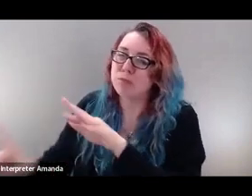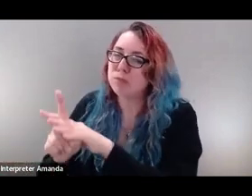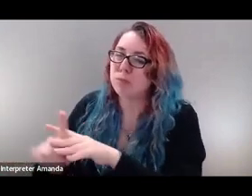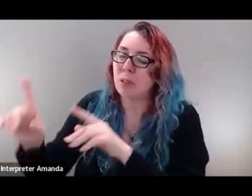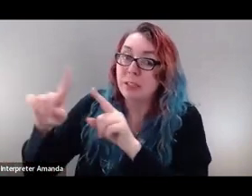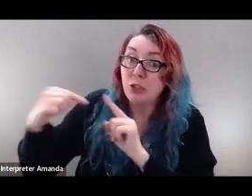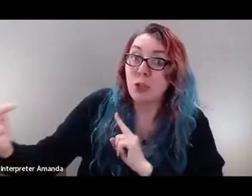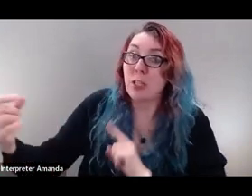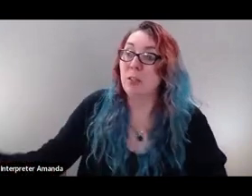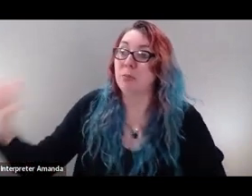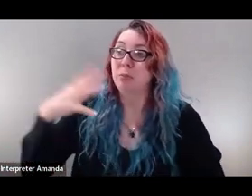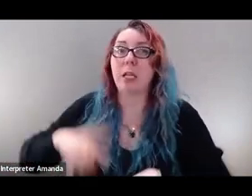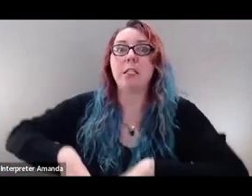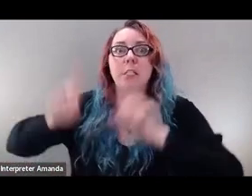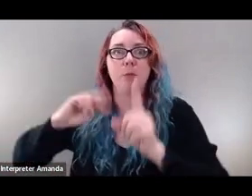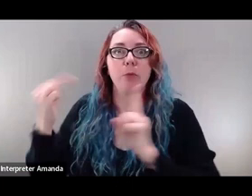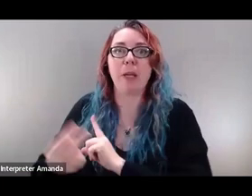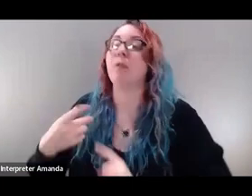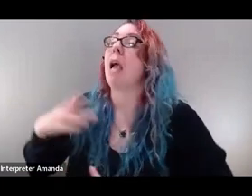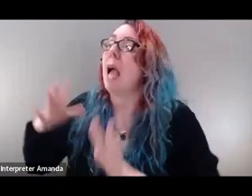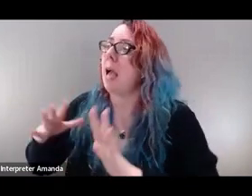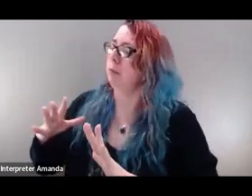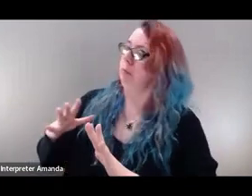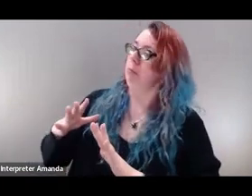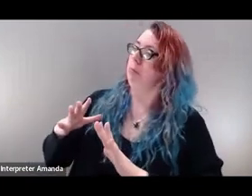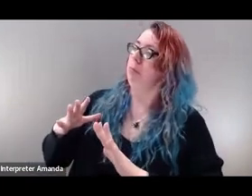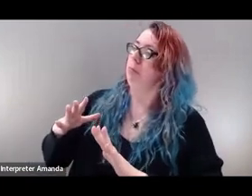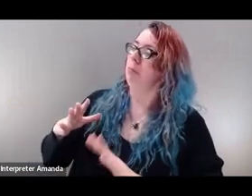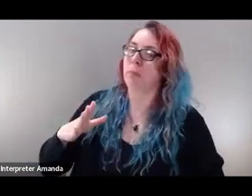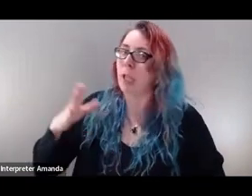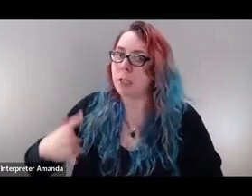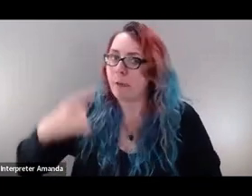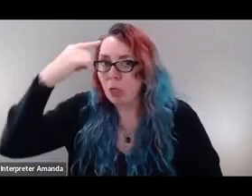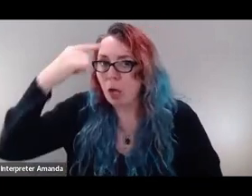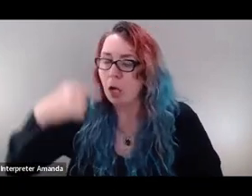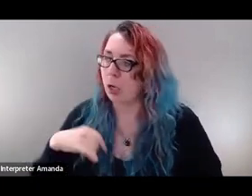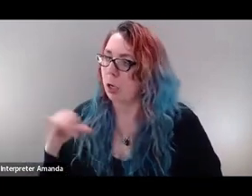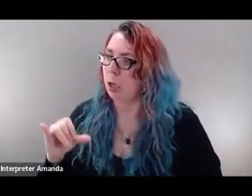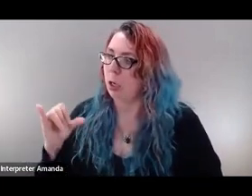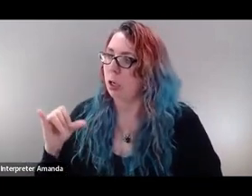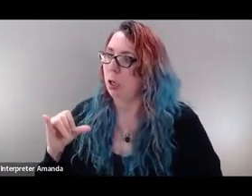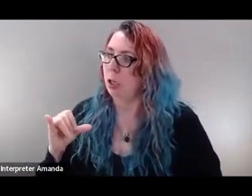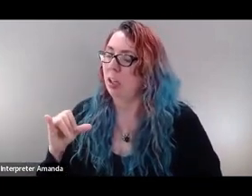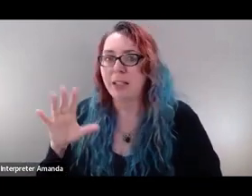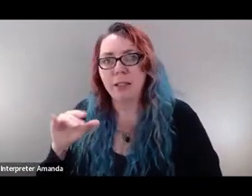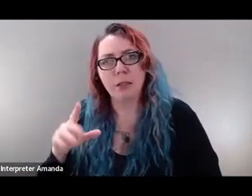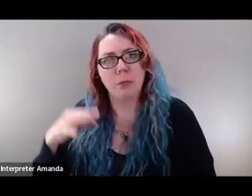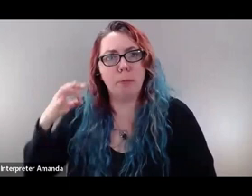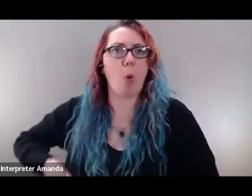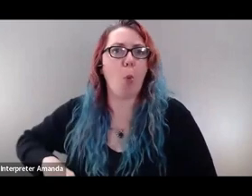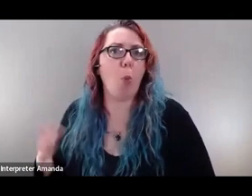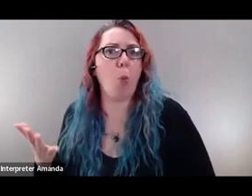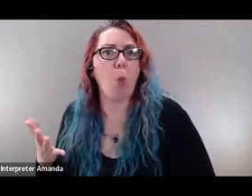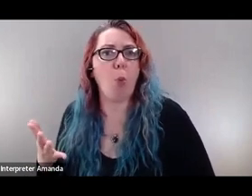I think we just have to learn to stop being afraid of it and to not be so afraid of hearing